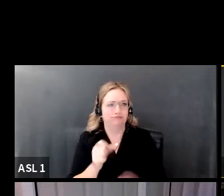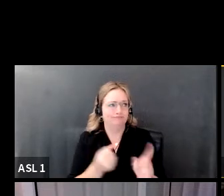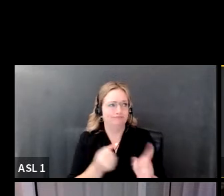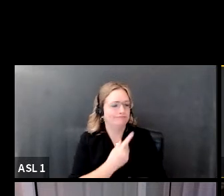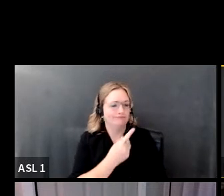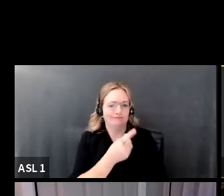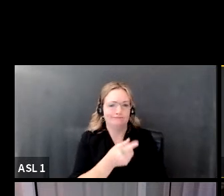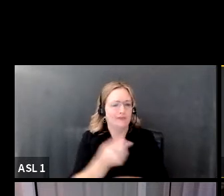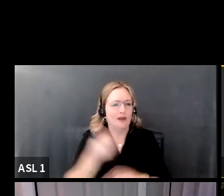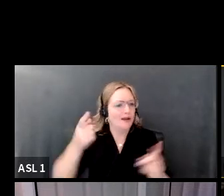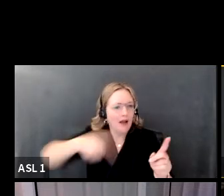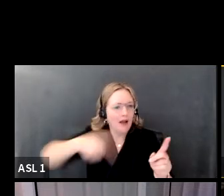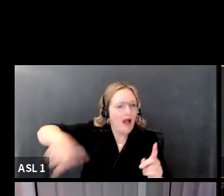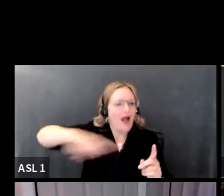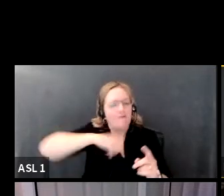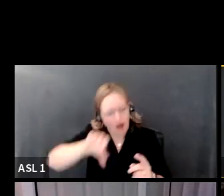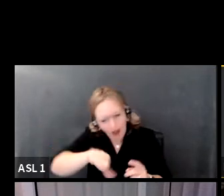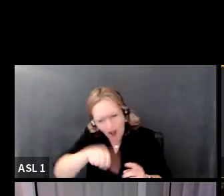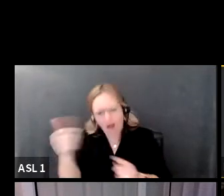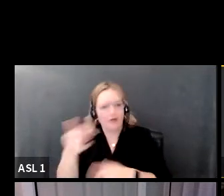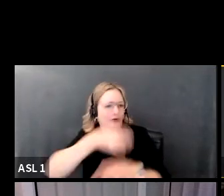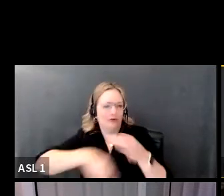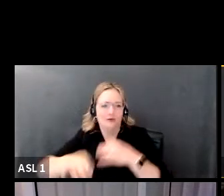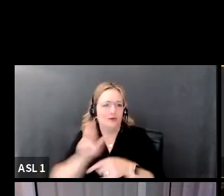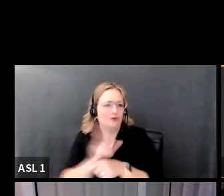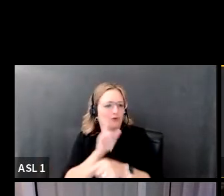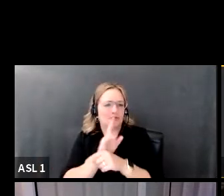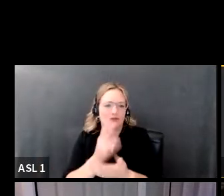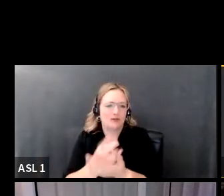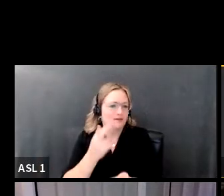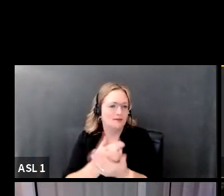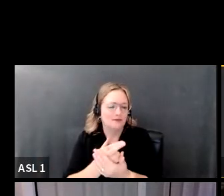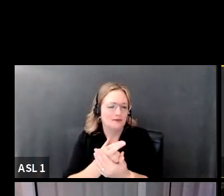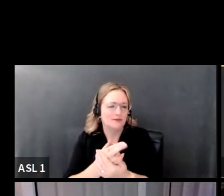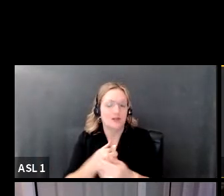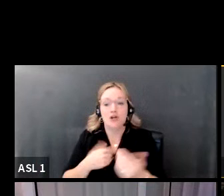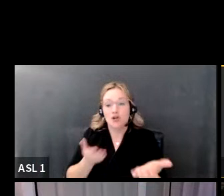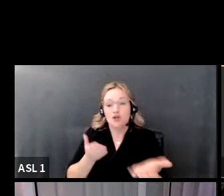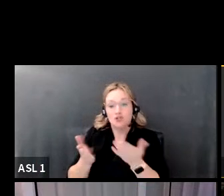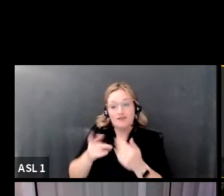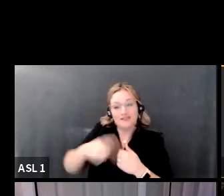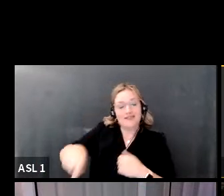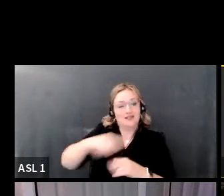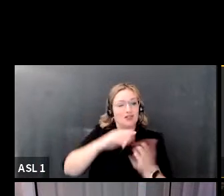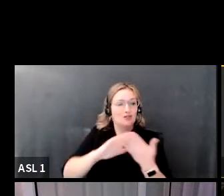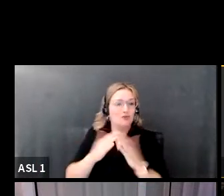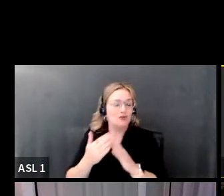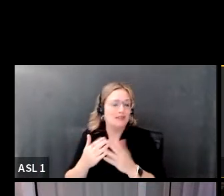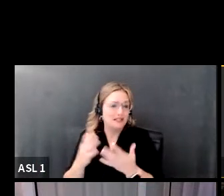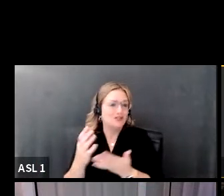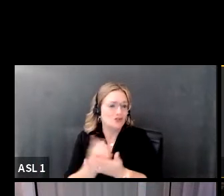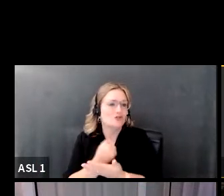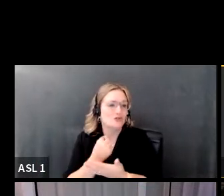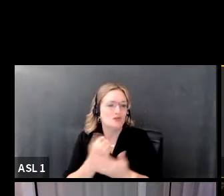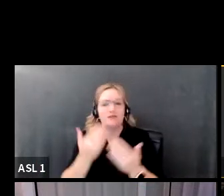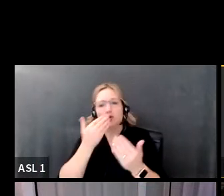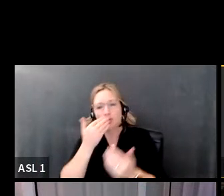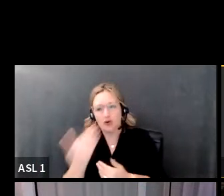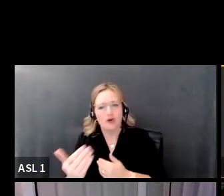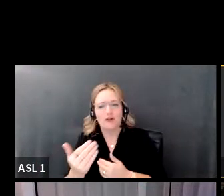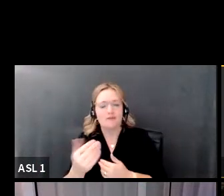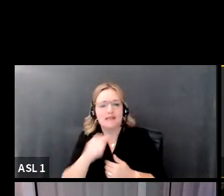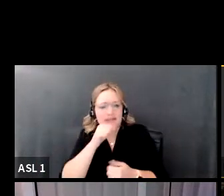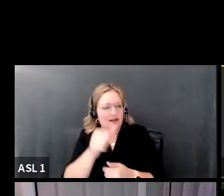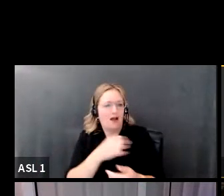efforts are utterly an effective waste of resources the services our communities deserve are not policing no matter what its appearance but actually